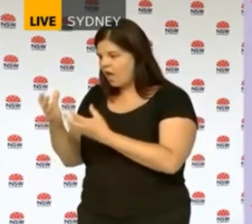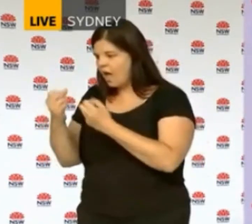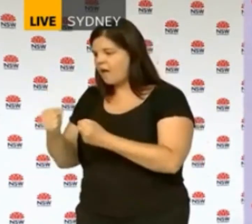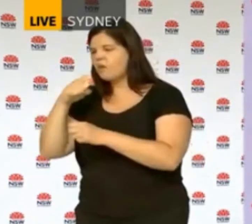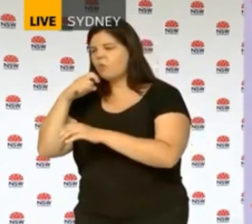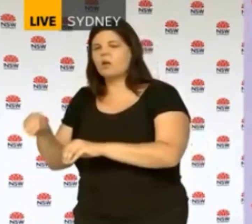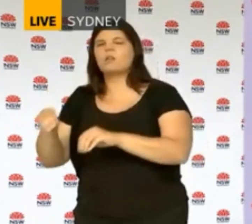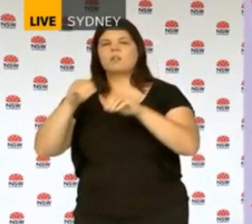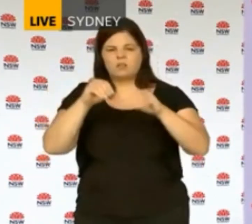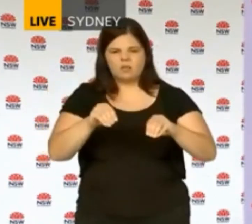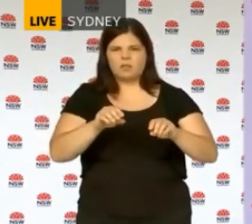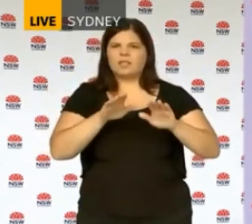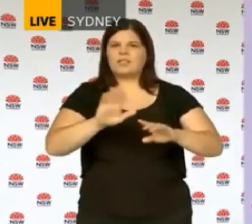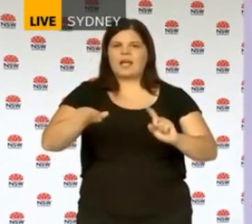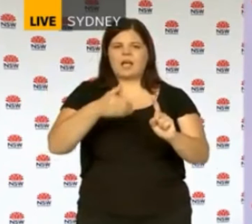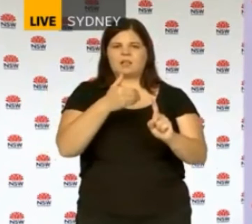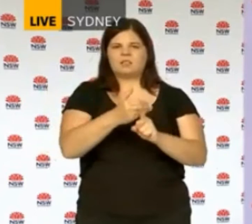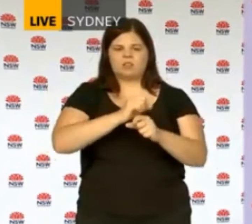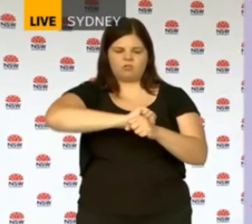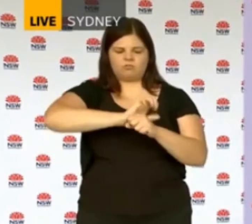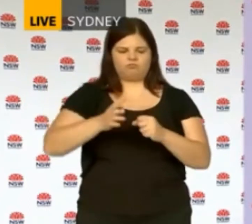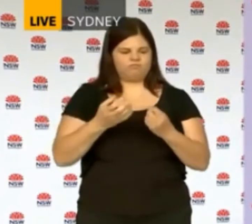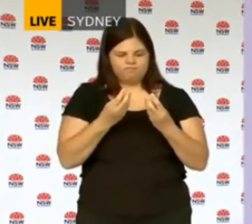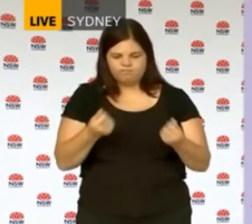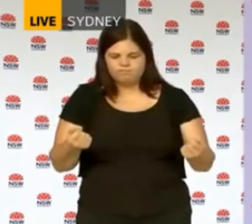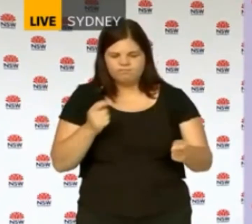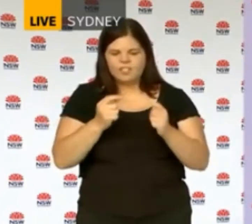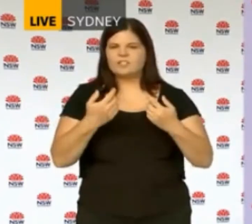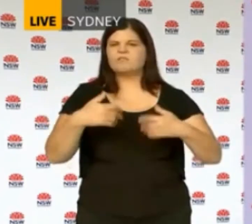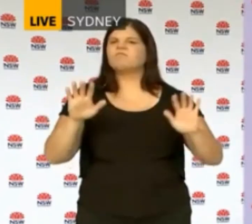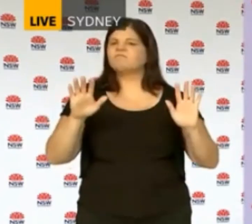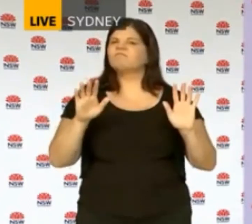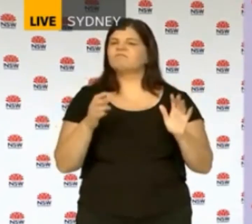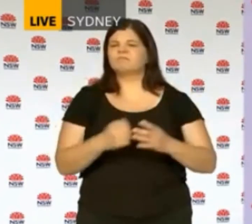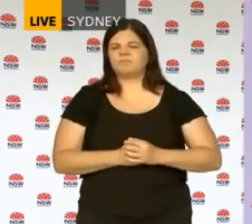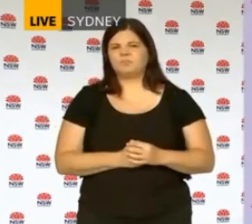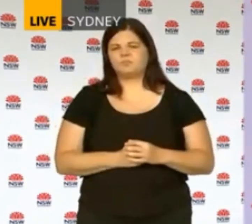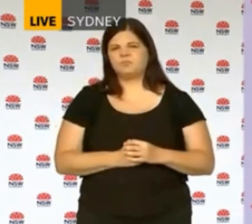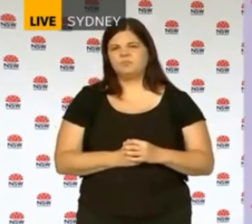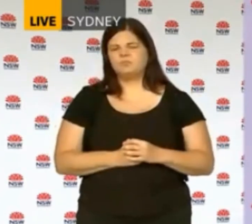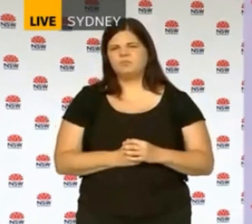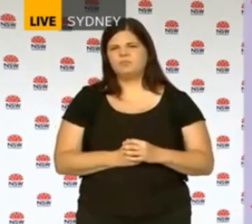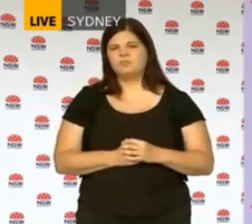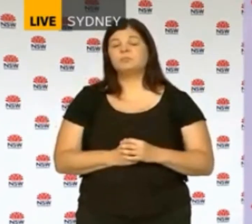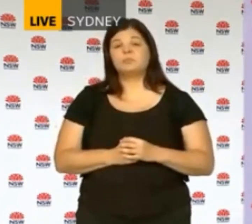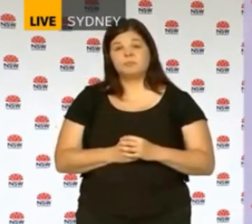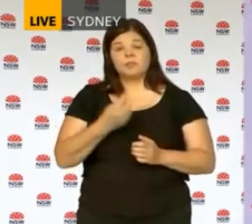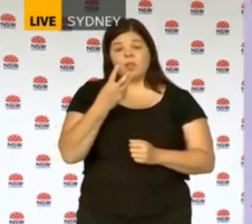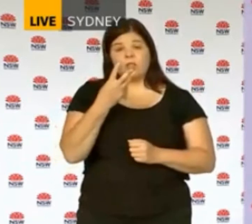until they're assessed as no longer infectious. Tests taken on returned travellers in hotel quarantine in New South Wales indicate that